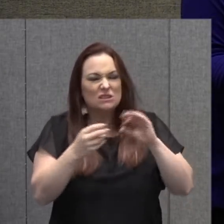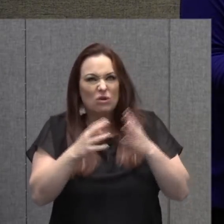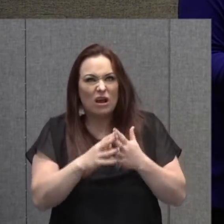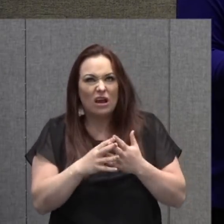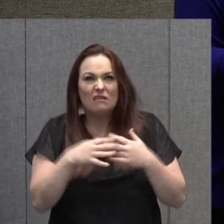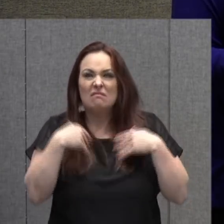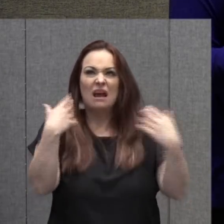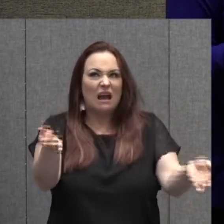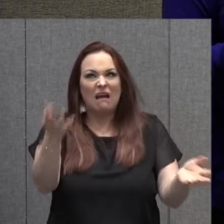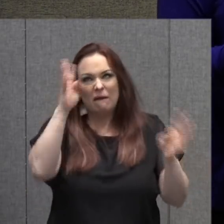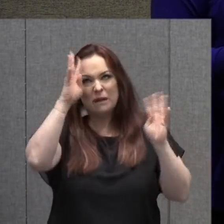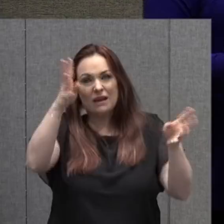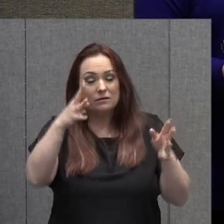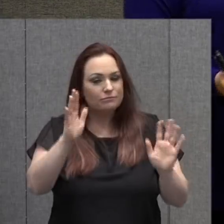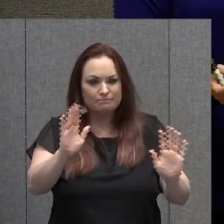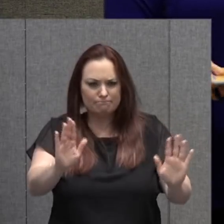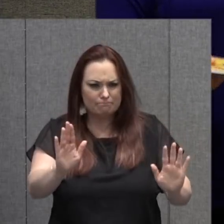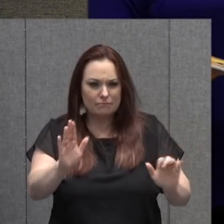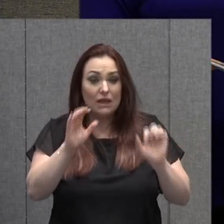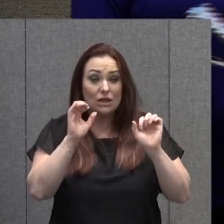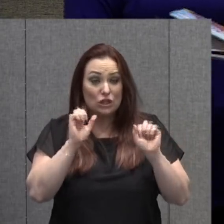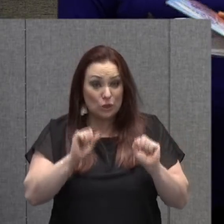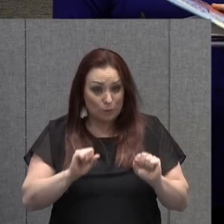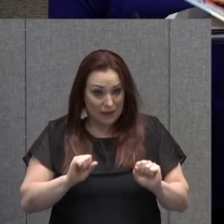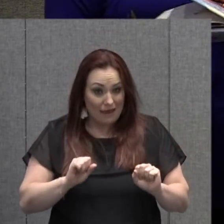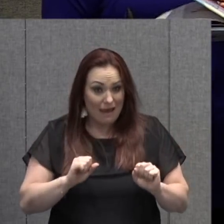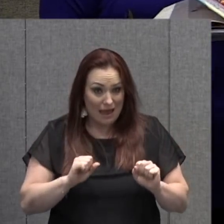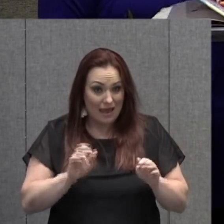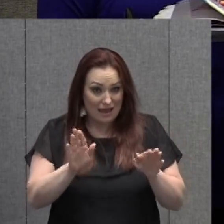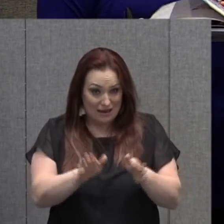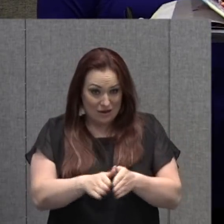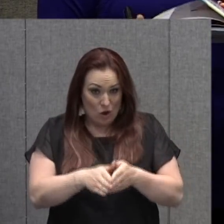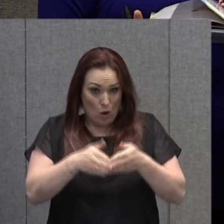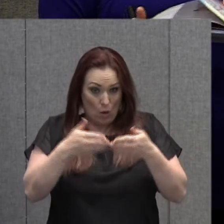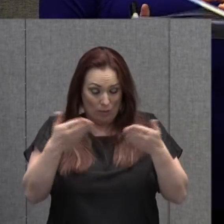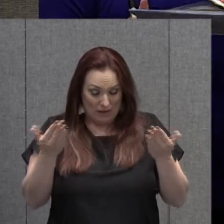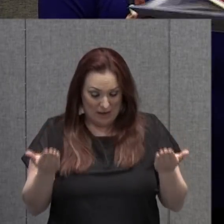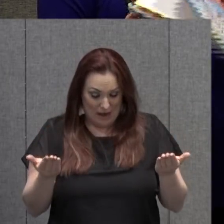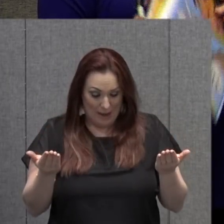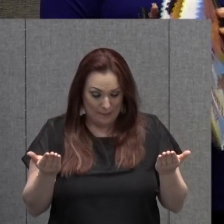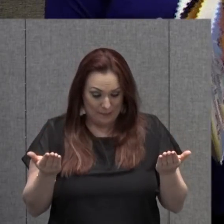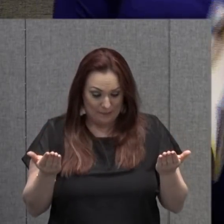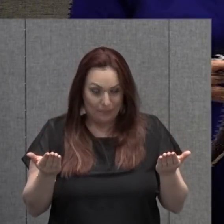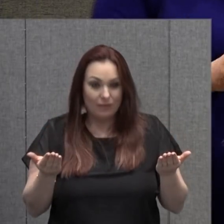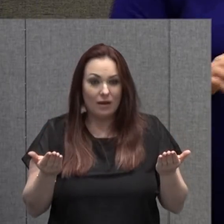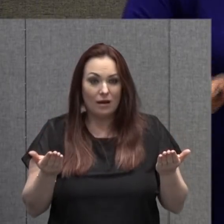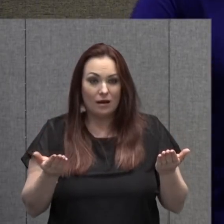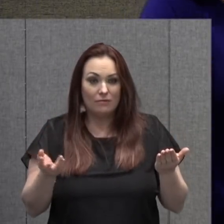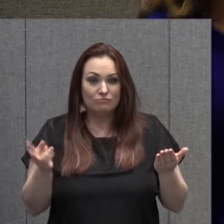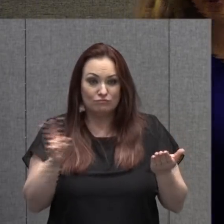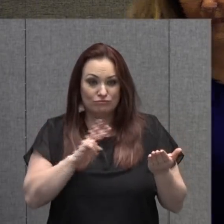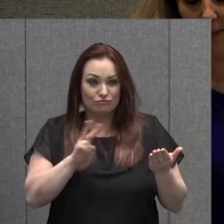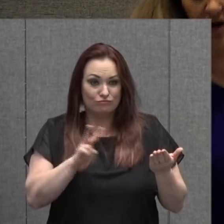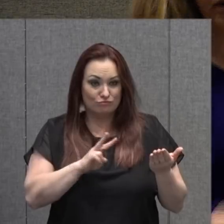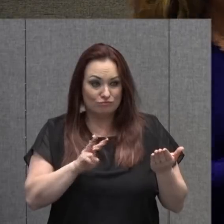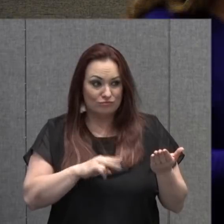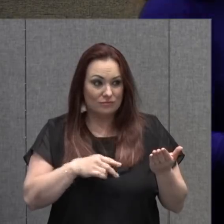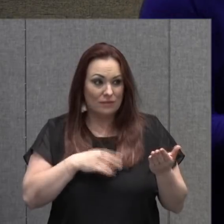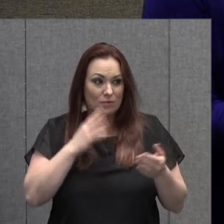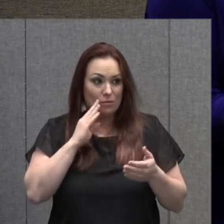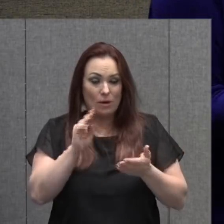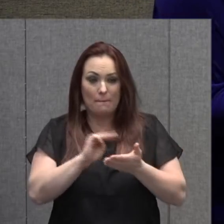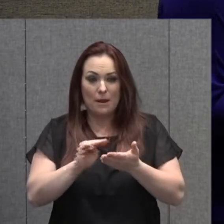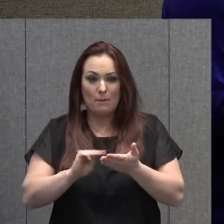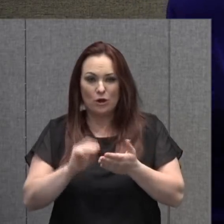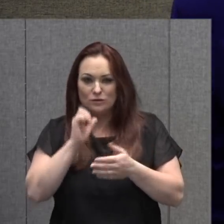make it up. There's nothing stopping you from opening up that book And going back, I'm going to put my marker down so